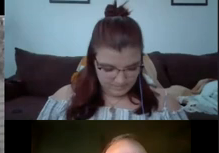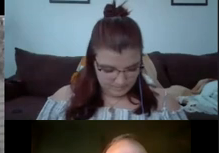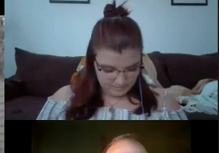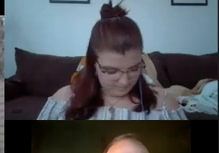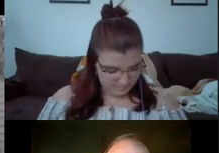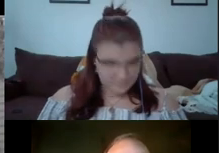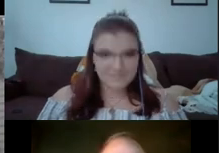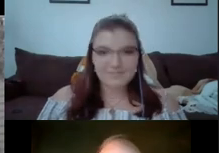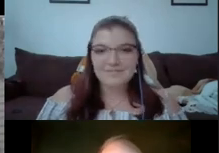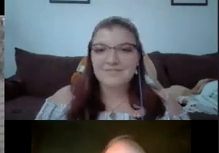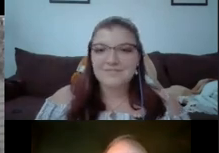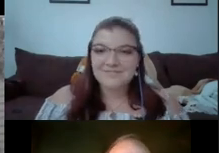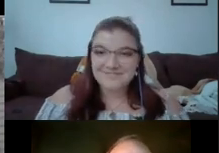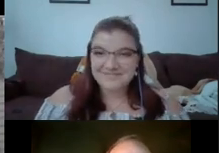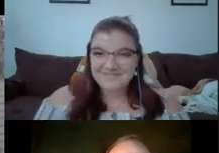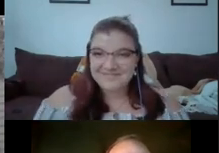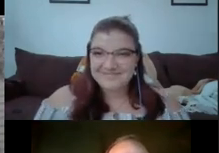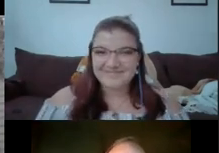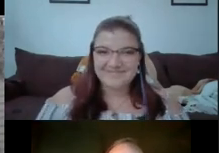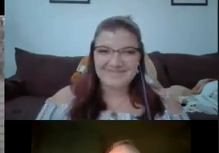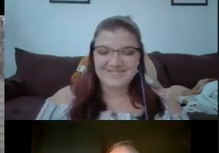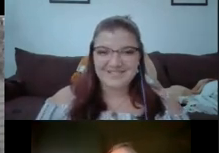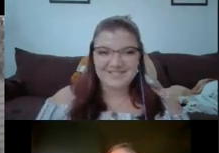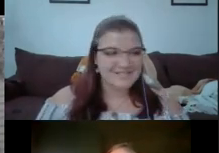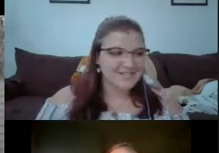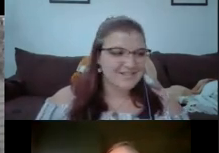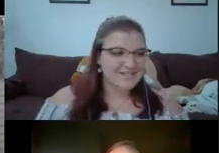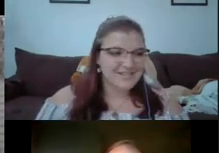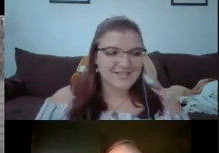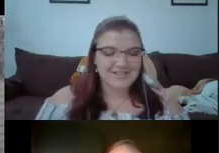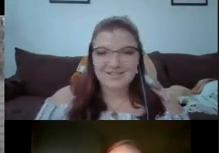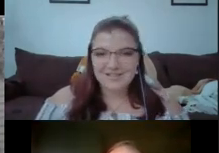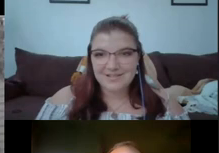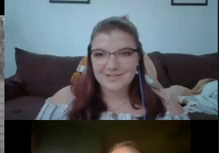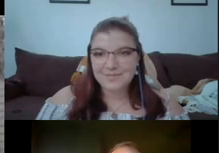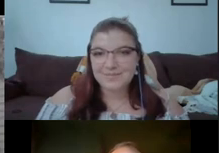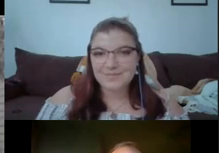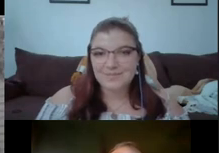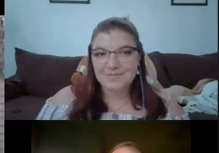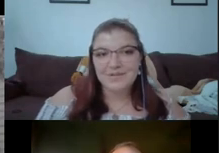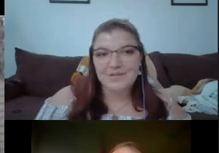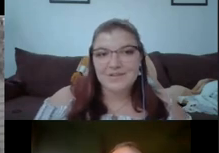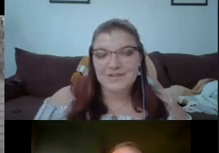the right term, is it? But anyway, coming down the street, and right behind them